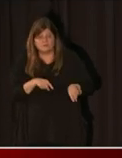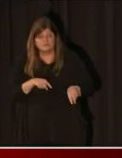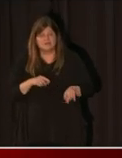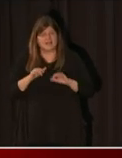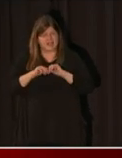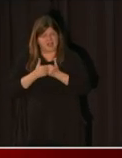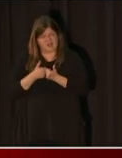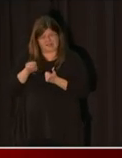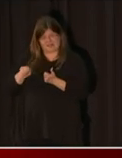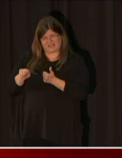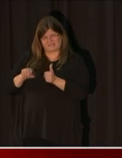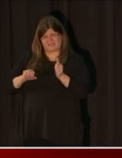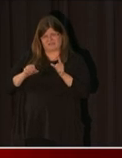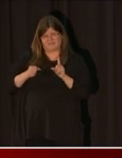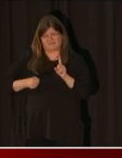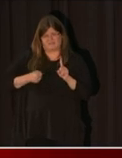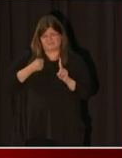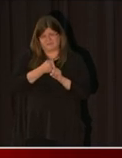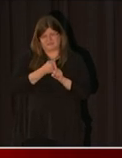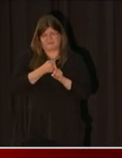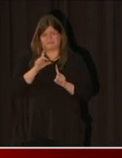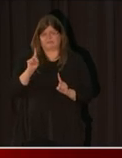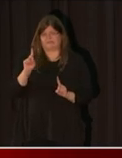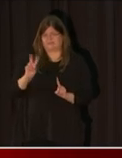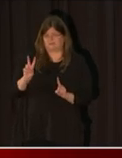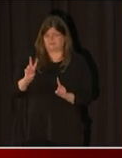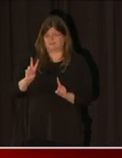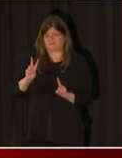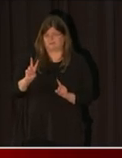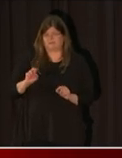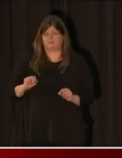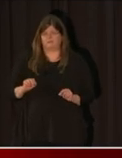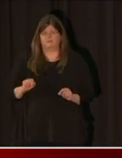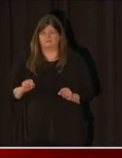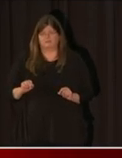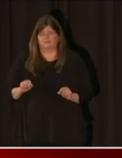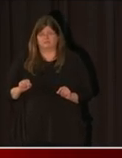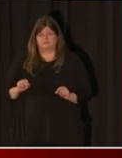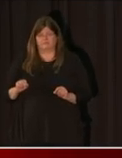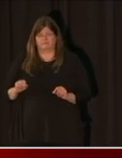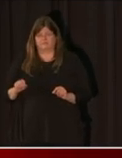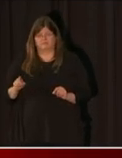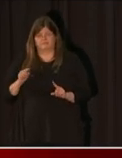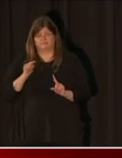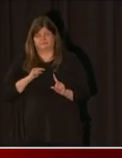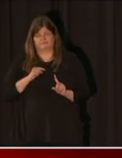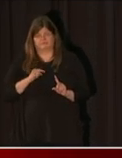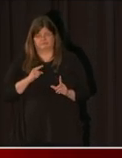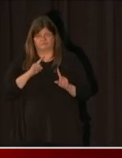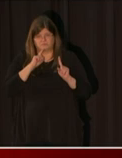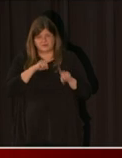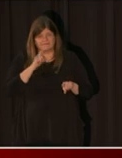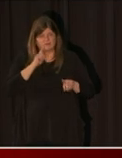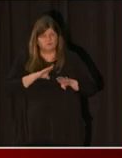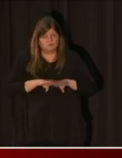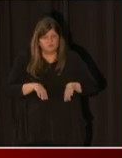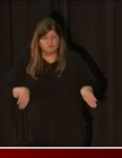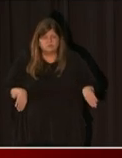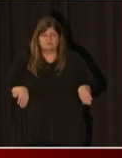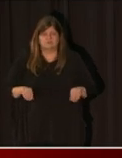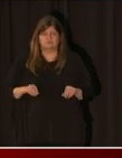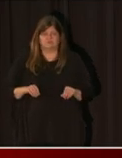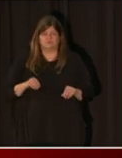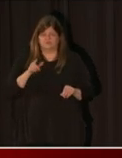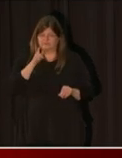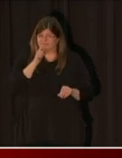domestic violence, and any impact that it has on reports for children who are unsafe